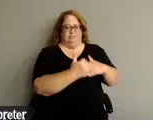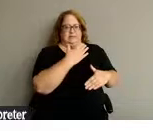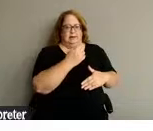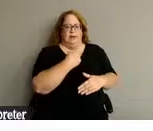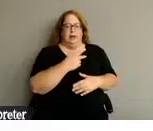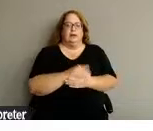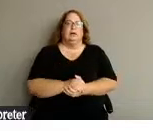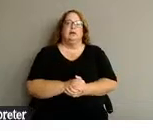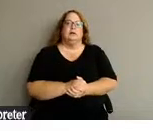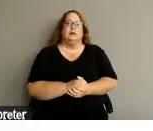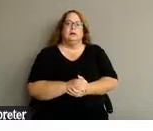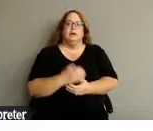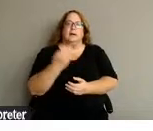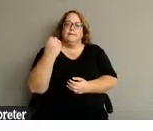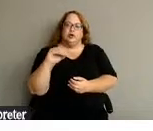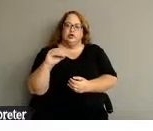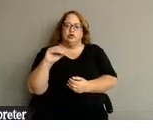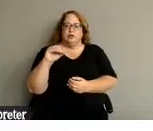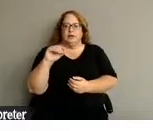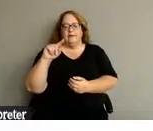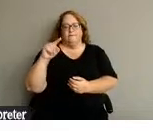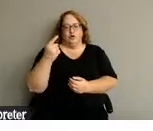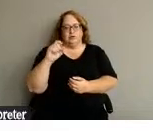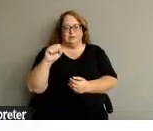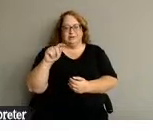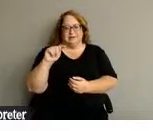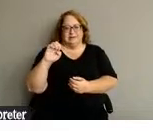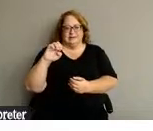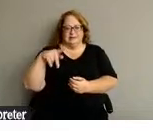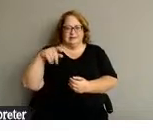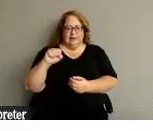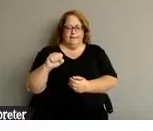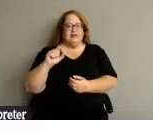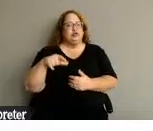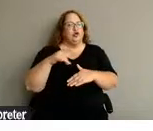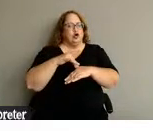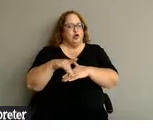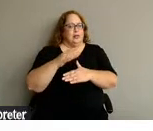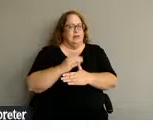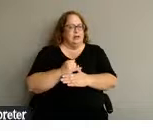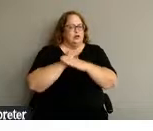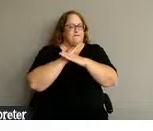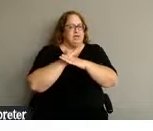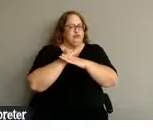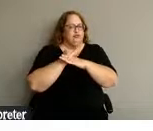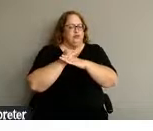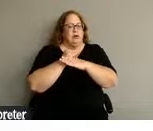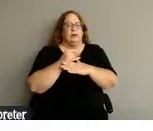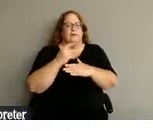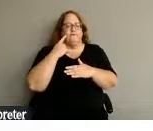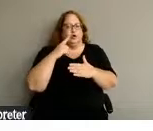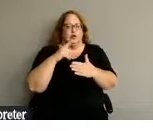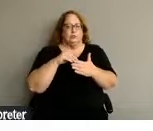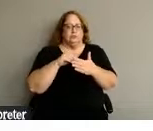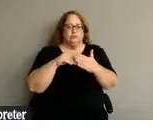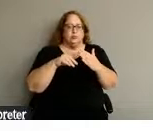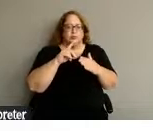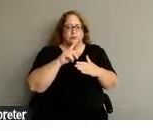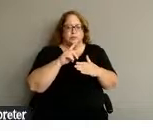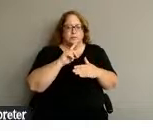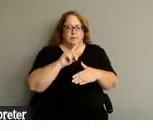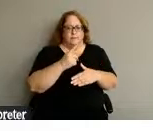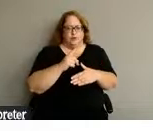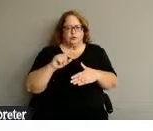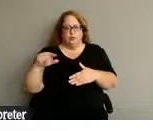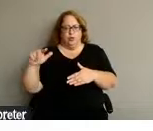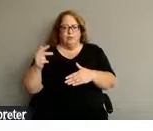information. Missouri First Steps is a program, it's an early intervention program that works with students birth through 3. So they also have a process